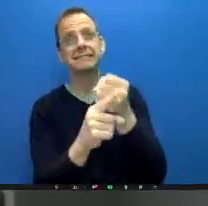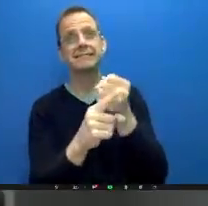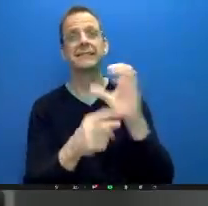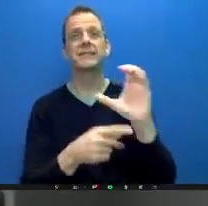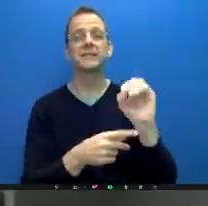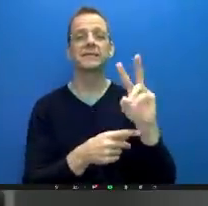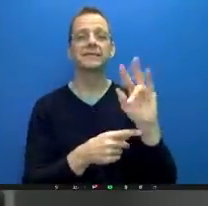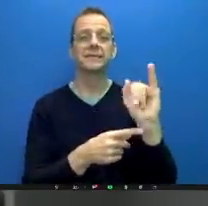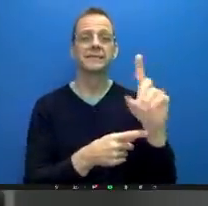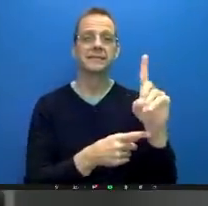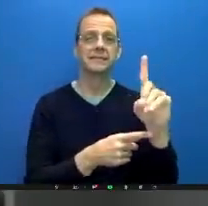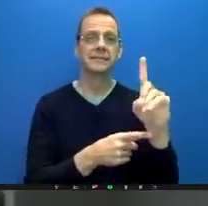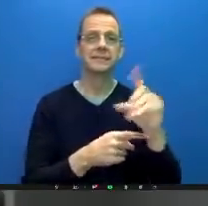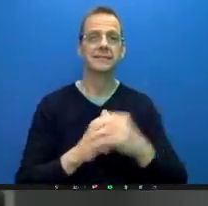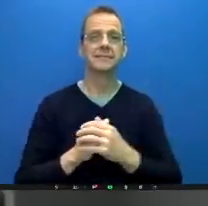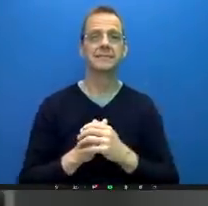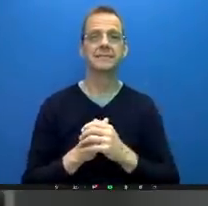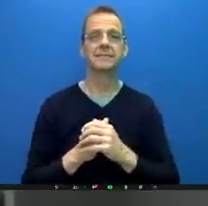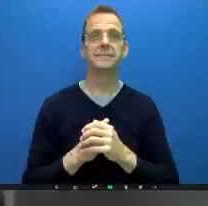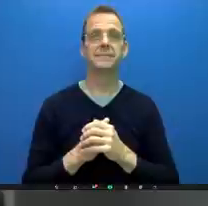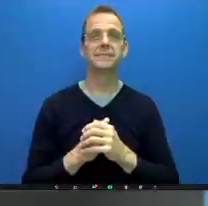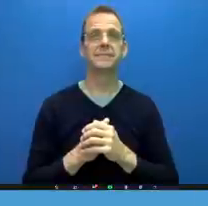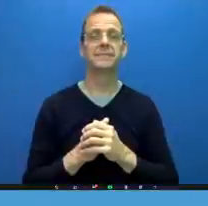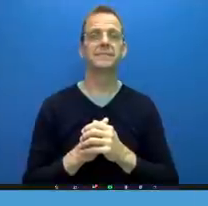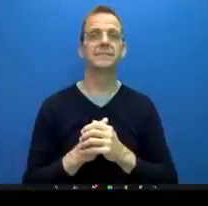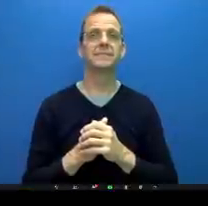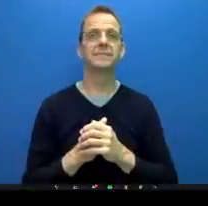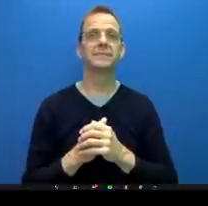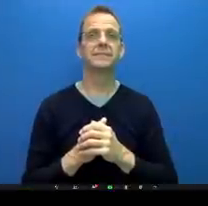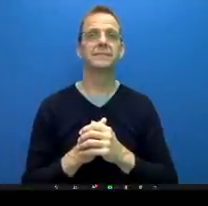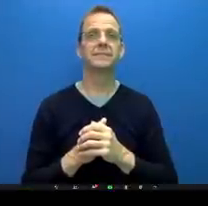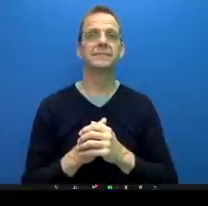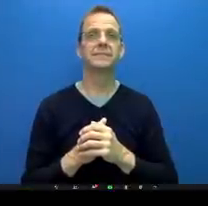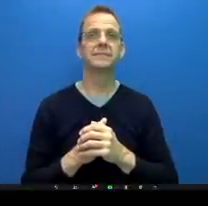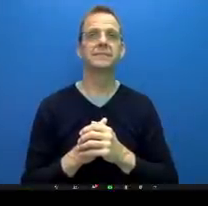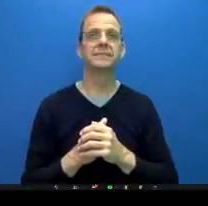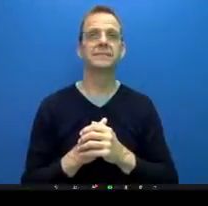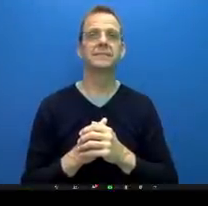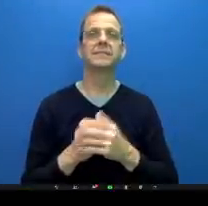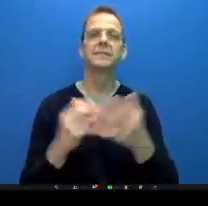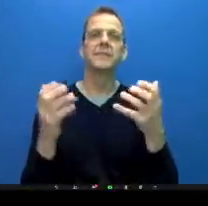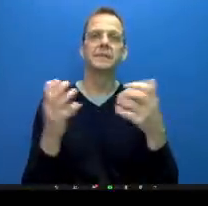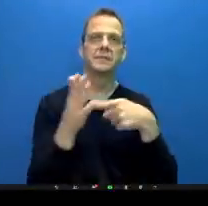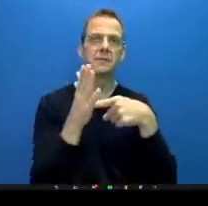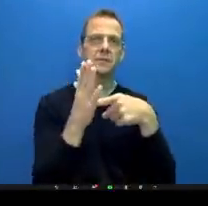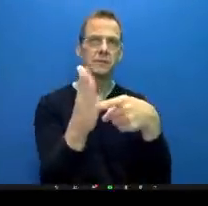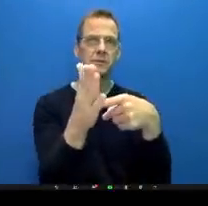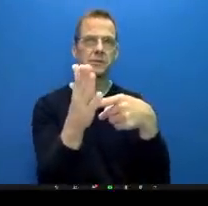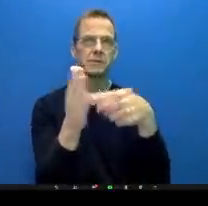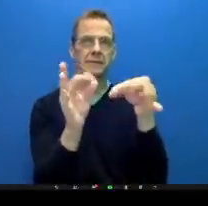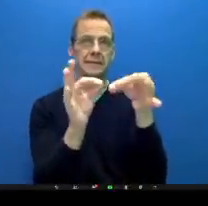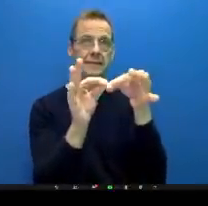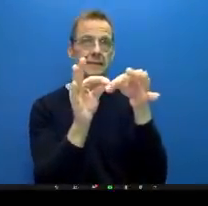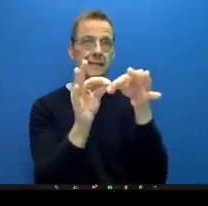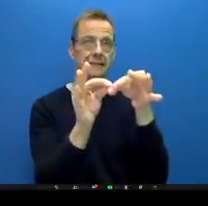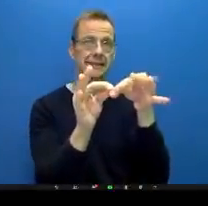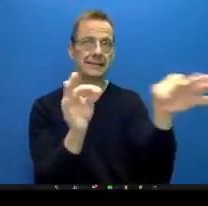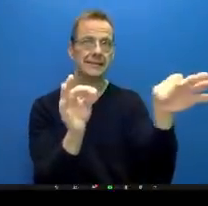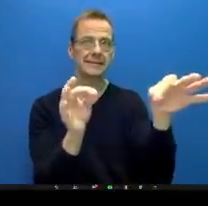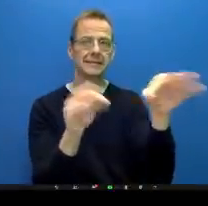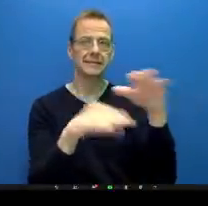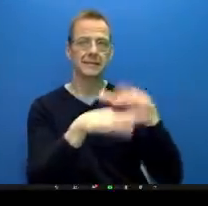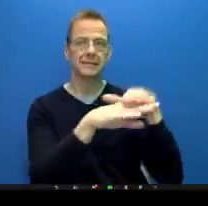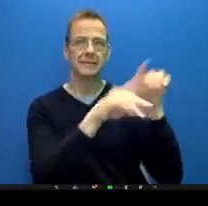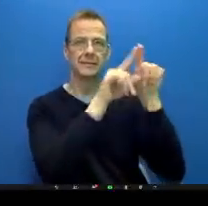can find ongoing updates about school cases and severe outcomes in school-aged children